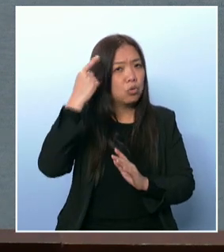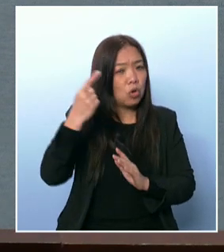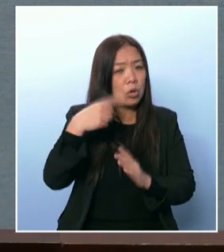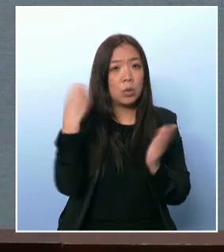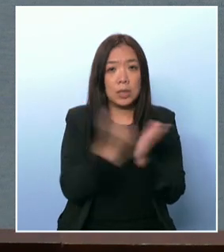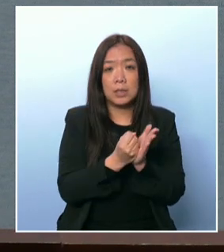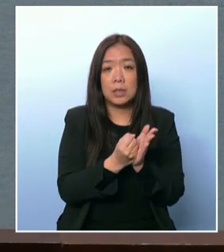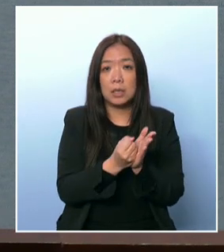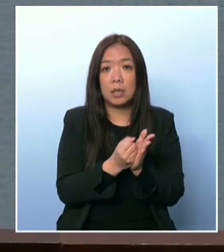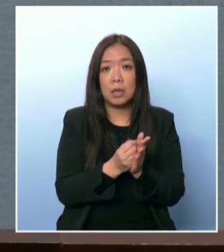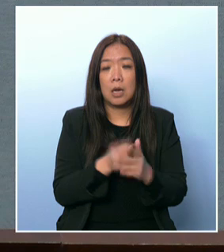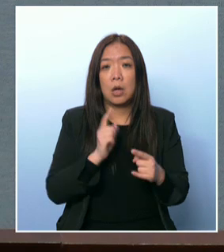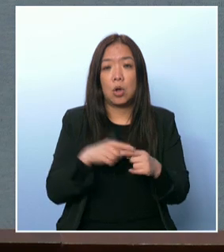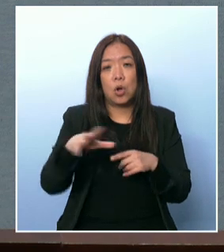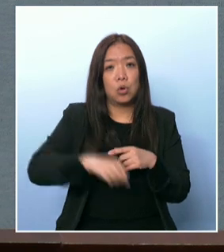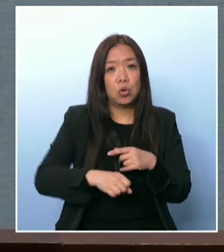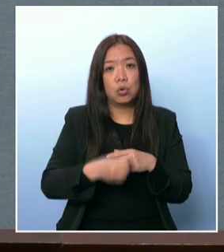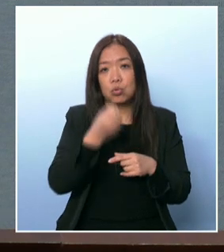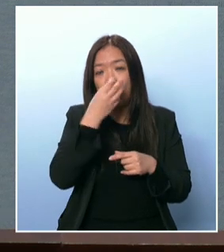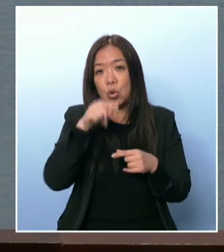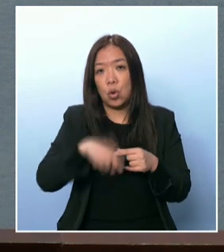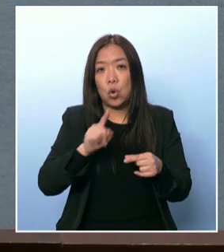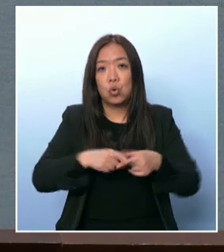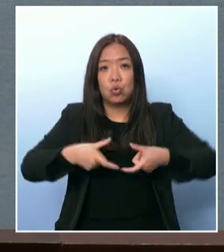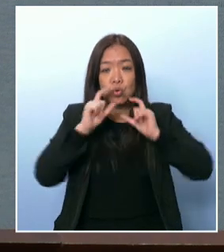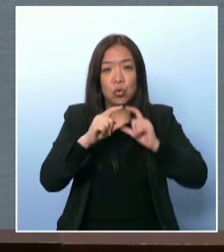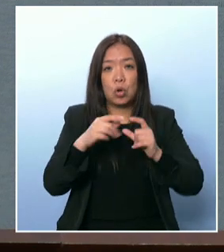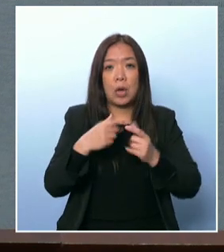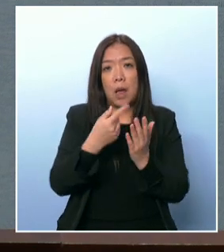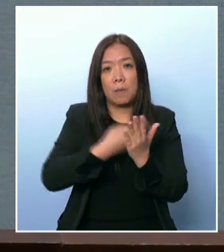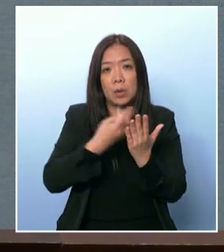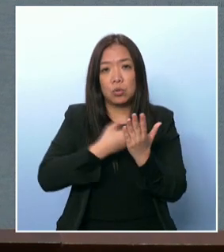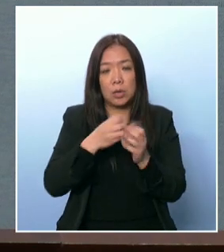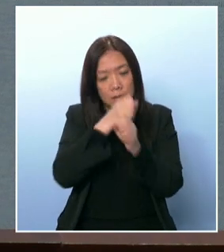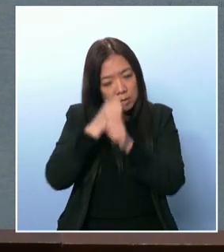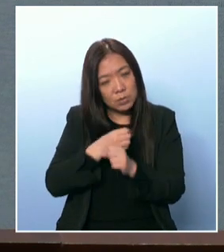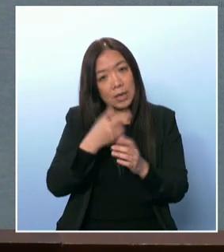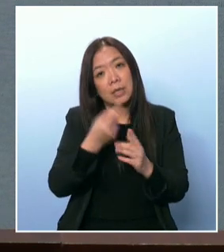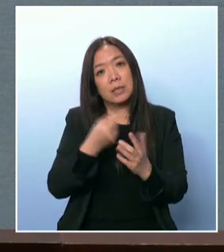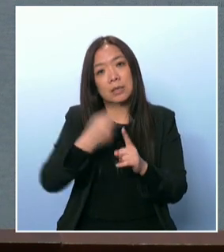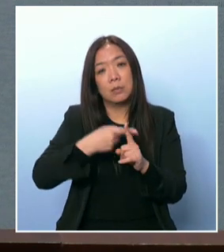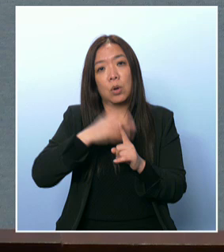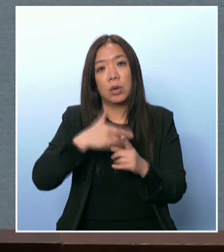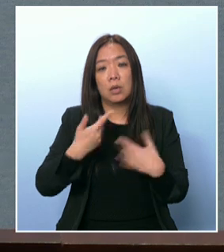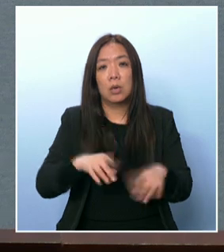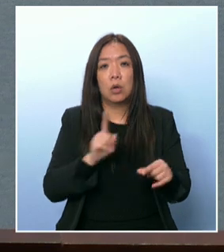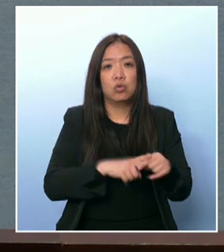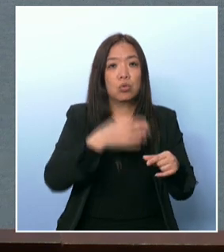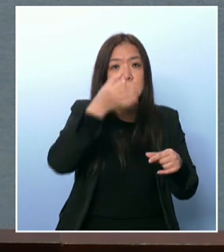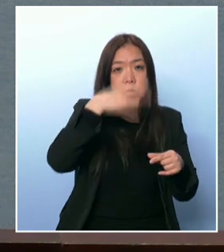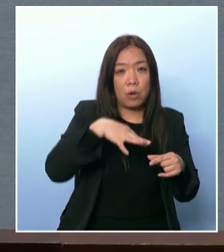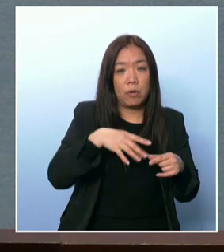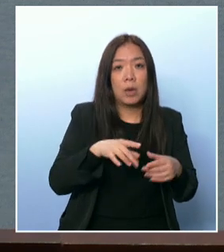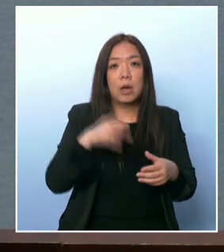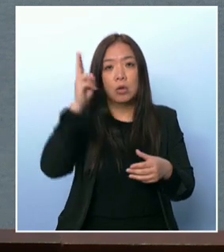of the materia medica. Now, for CM traders, they can refer to the pharmacopoeia or